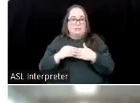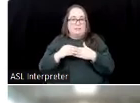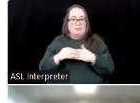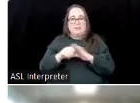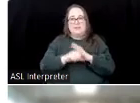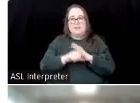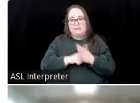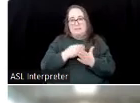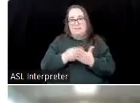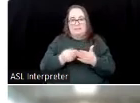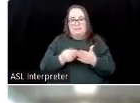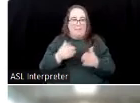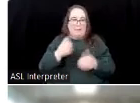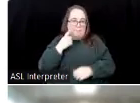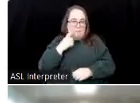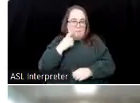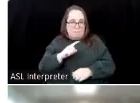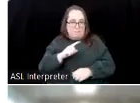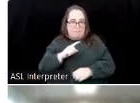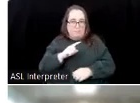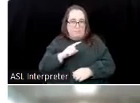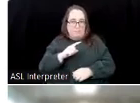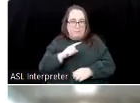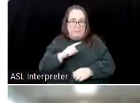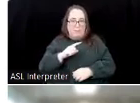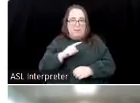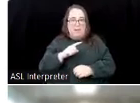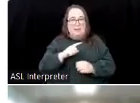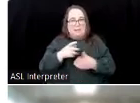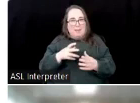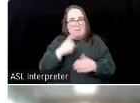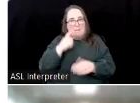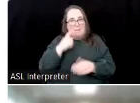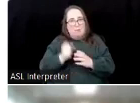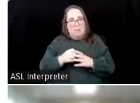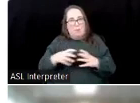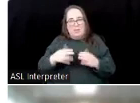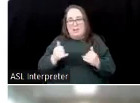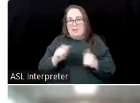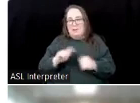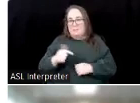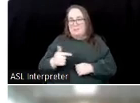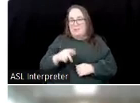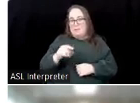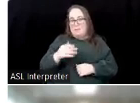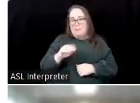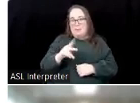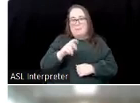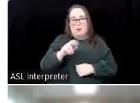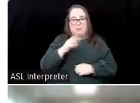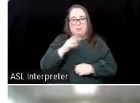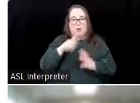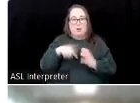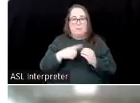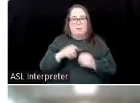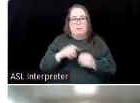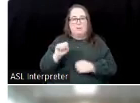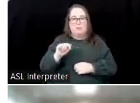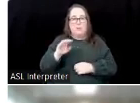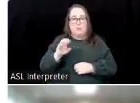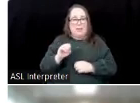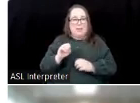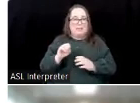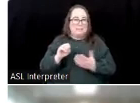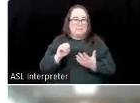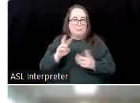funds allow to have enabled our subsidies growth. And now I'll turn it over to Pam Parr to speak from Spokane's perspective on this